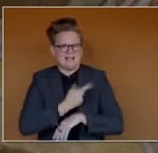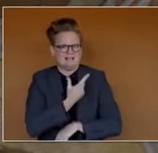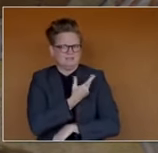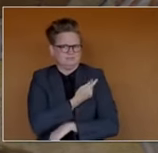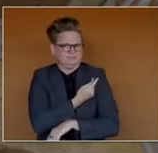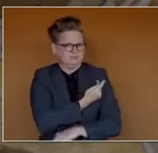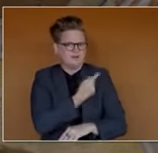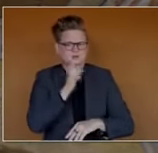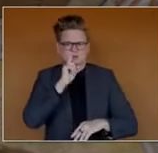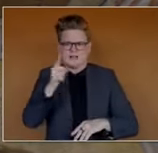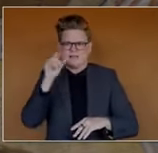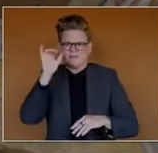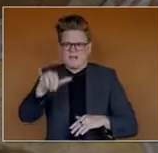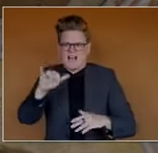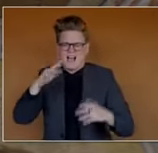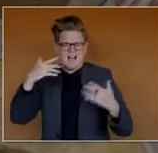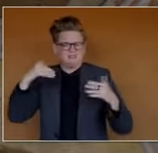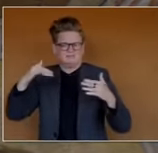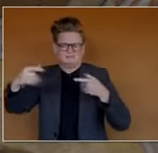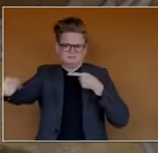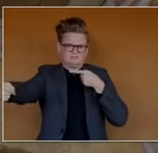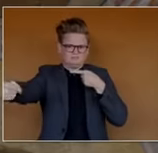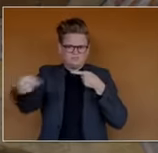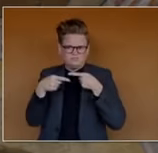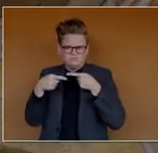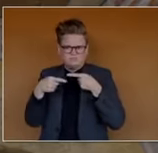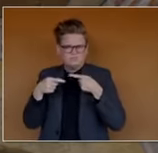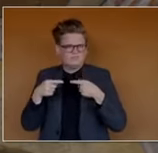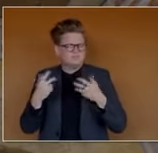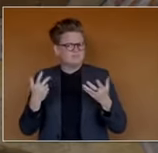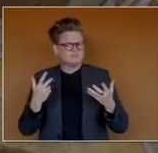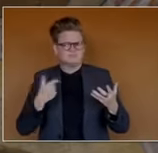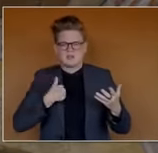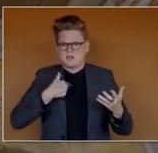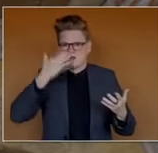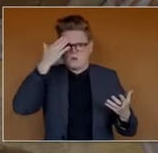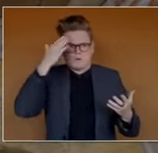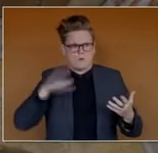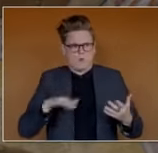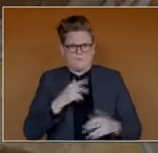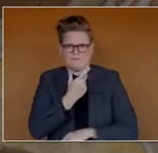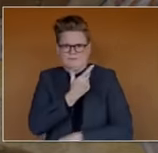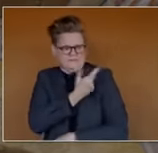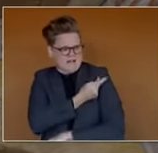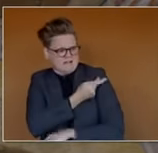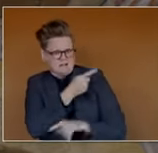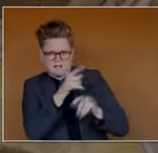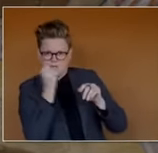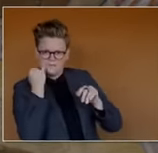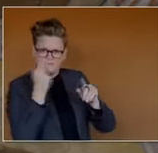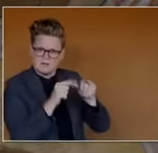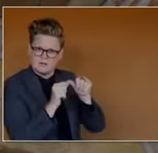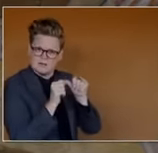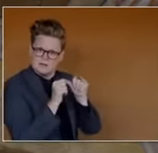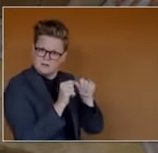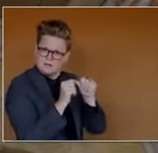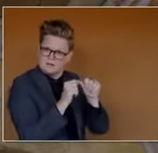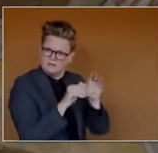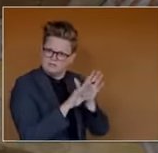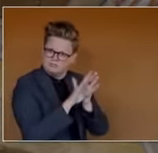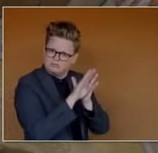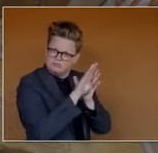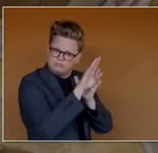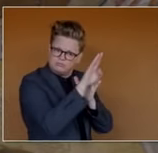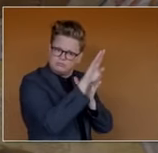weeks ago. So we're mindful that as long as the vaccination rate continues around pace we've seen,